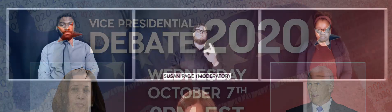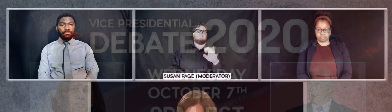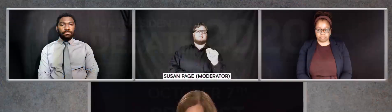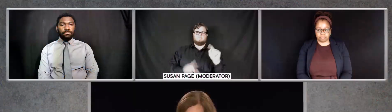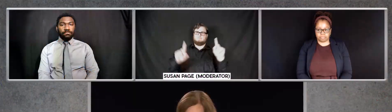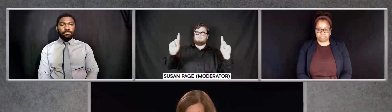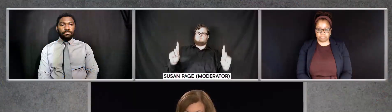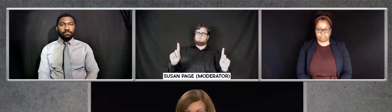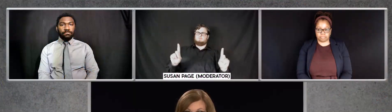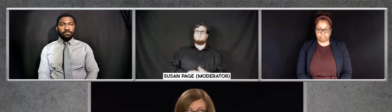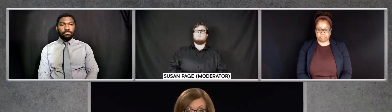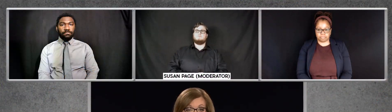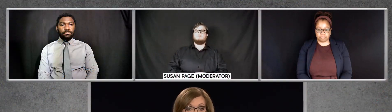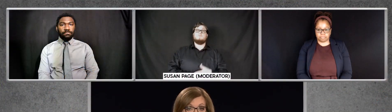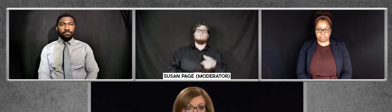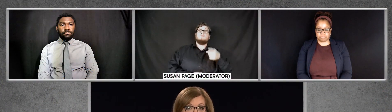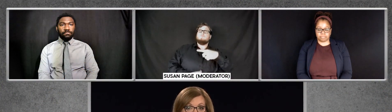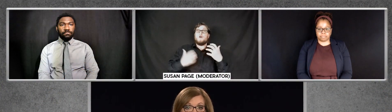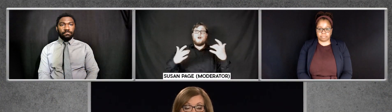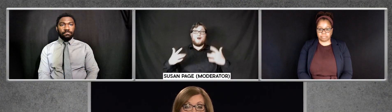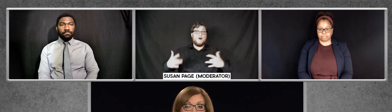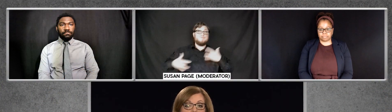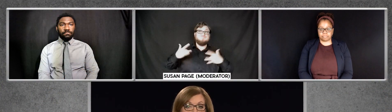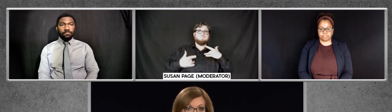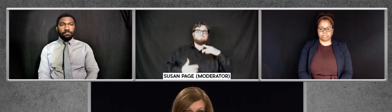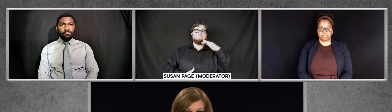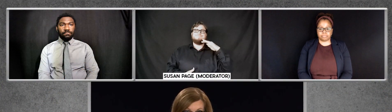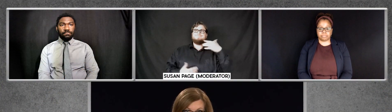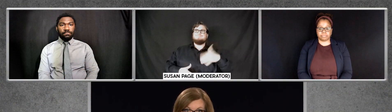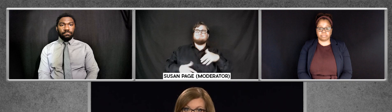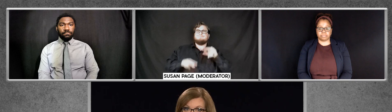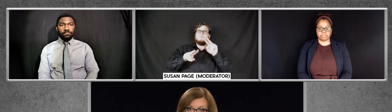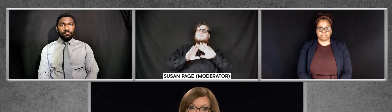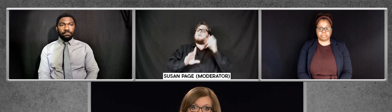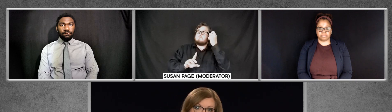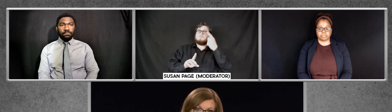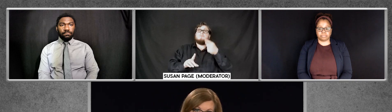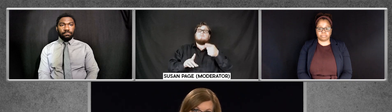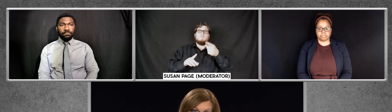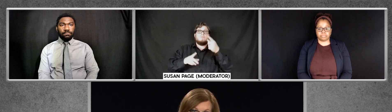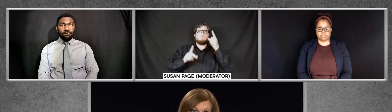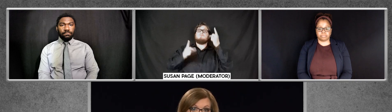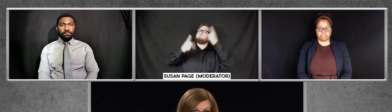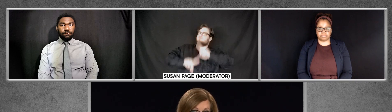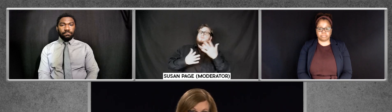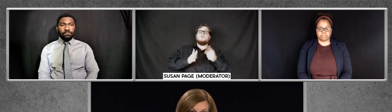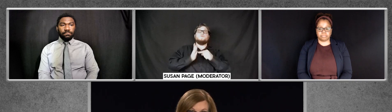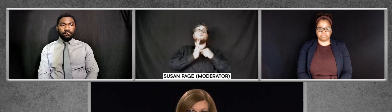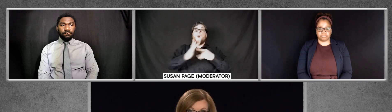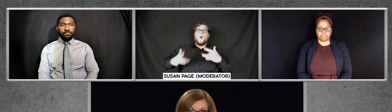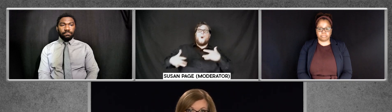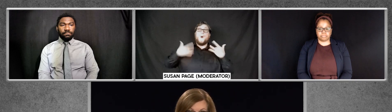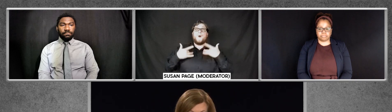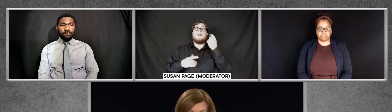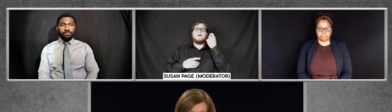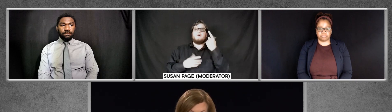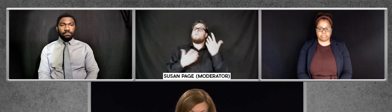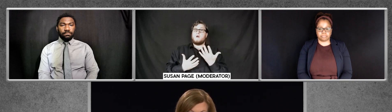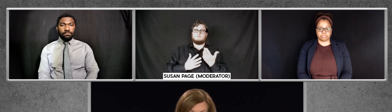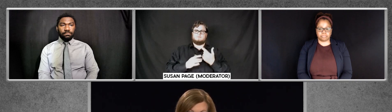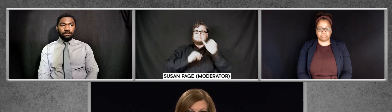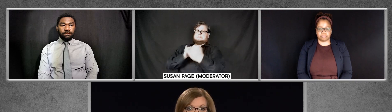about their candidates, but they've agreed to express that enthusiasm only twice, at the end of the debate and now when I introduce